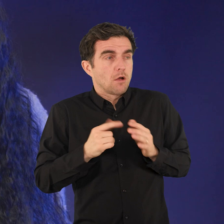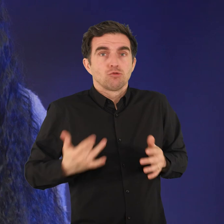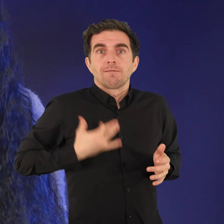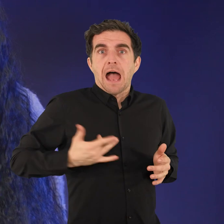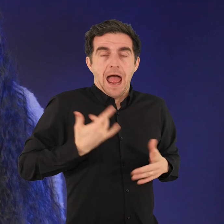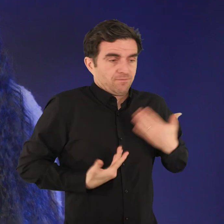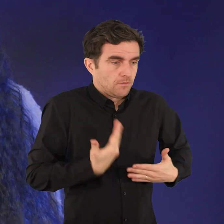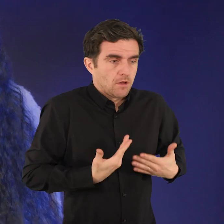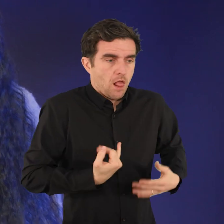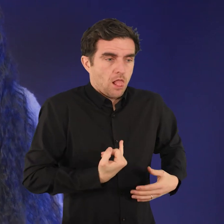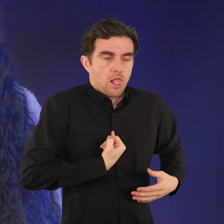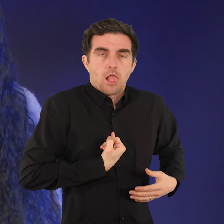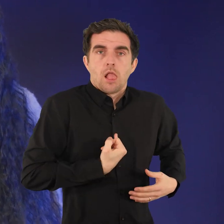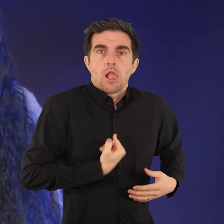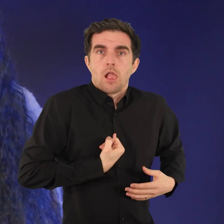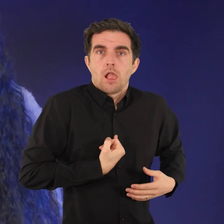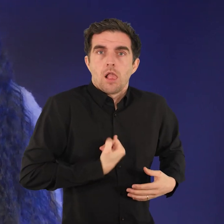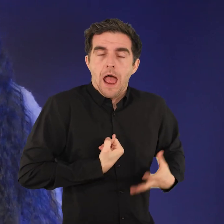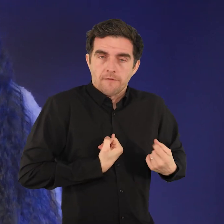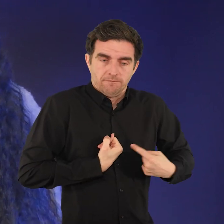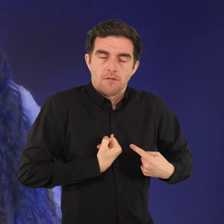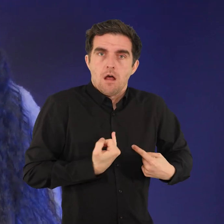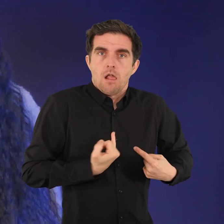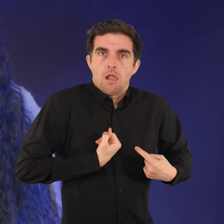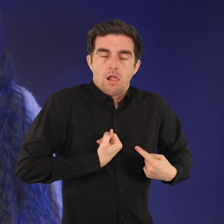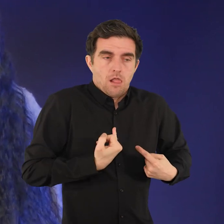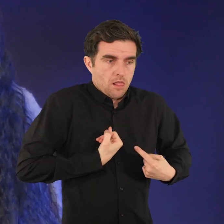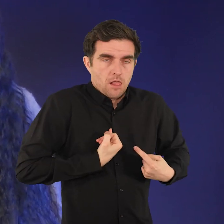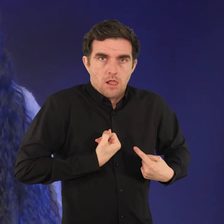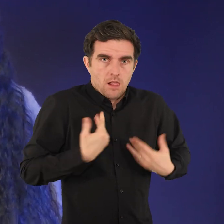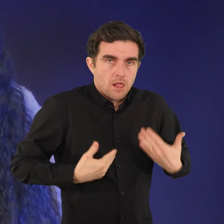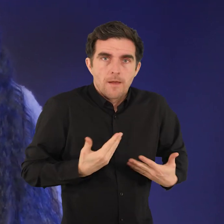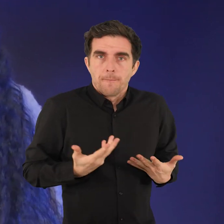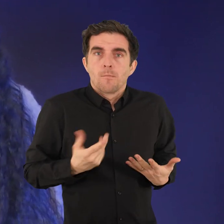is really the case that a lot of them, they feel that survival's guilt